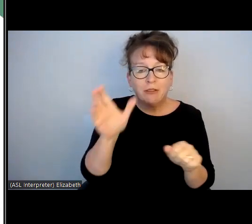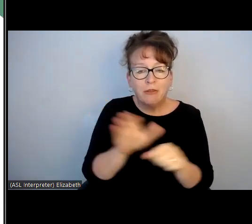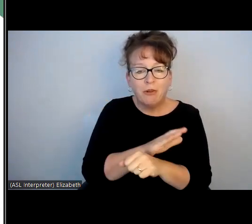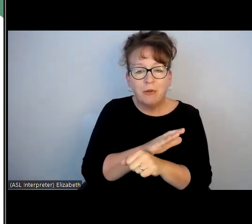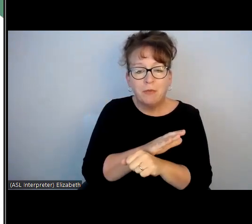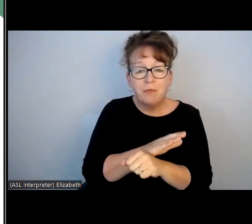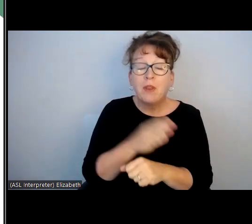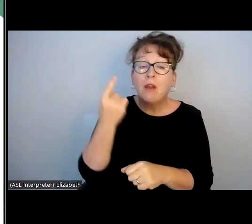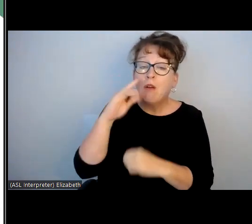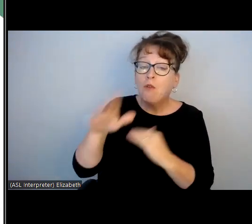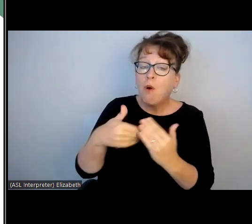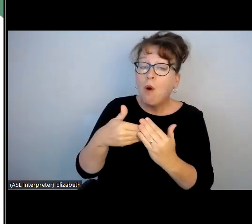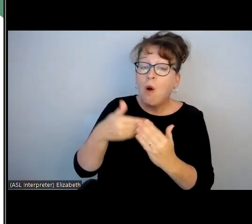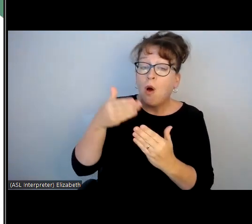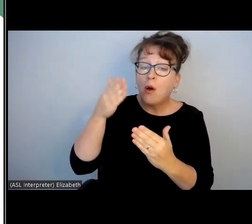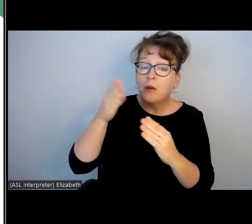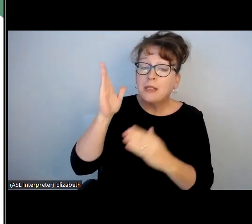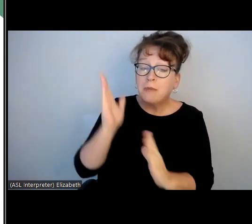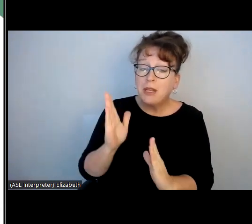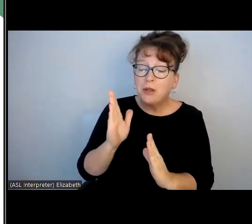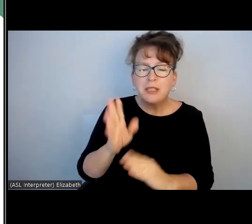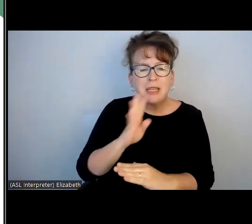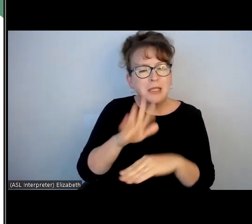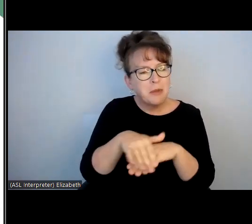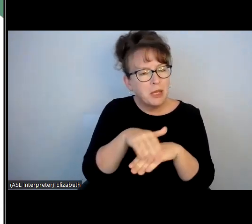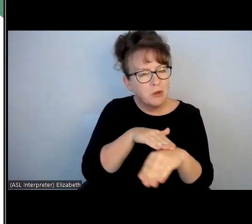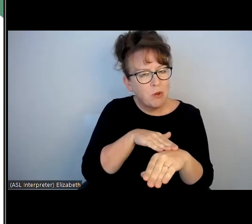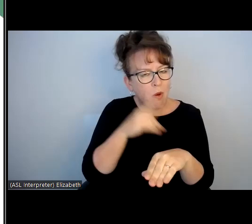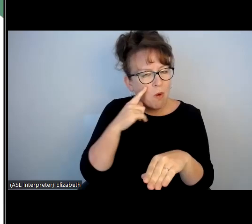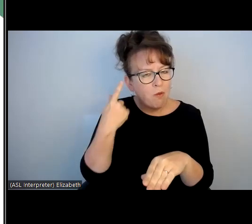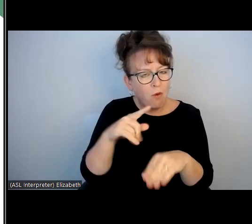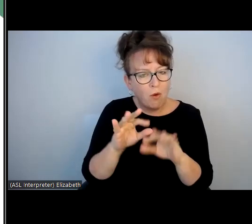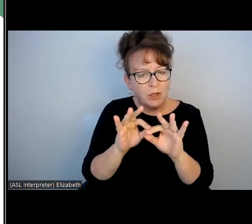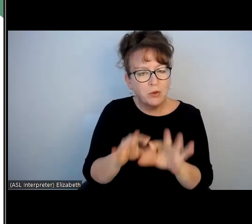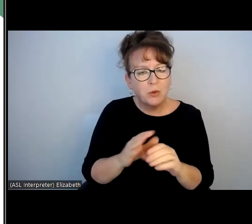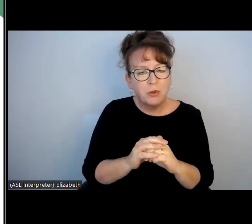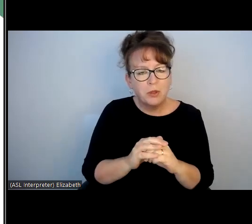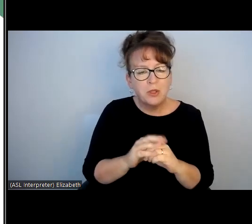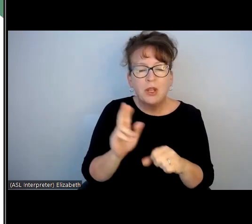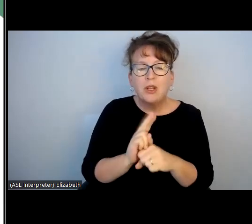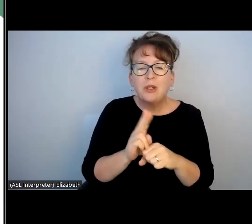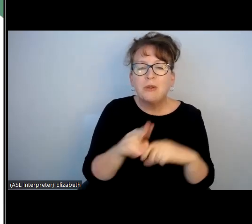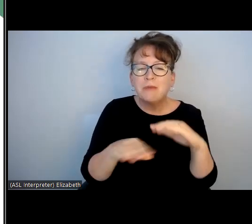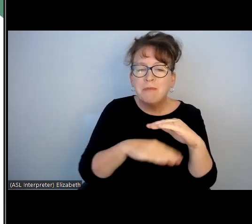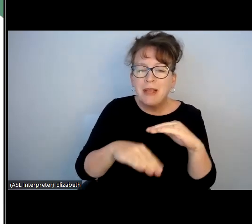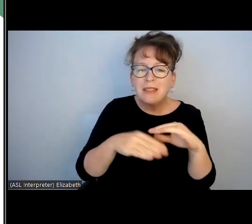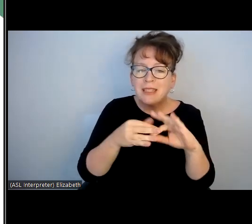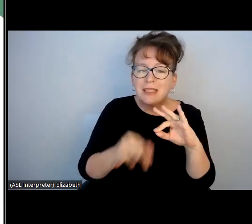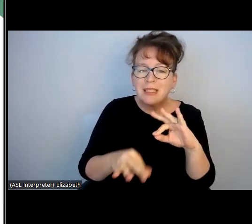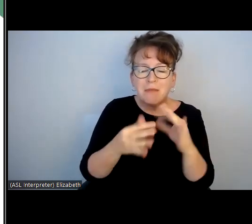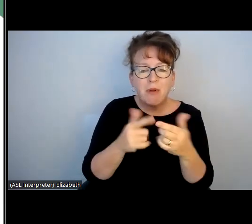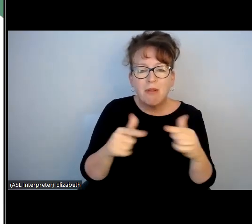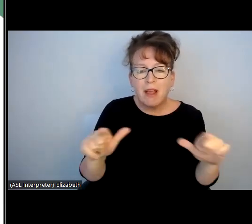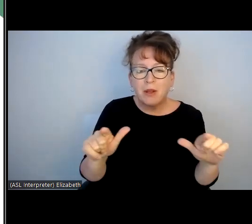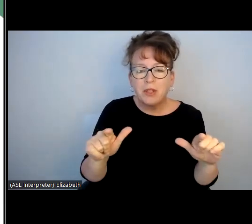Finally, for speakers, please speak slowly to accommodate the interpreters. Please use simple language and minimize the use